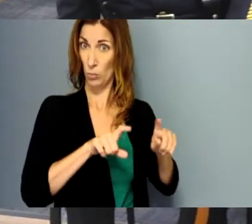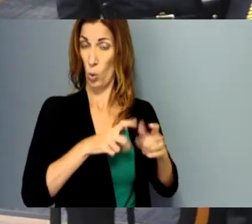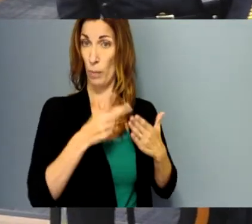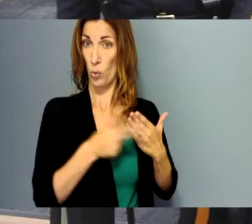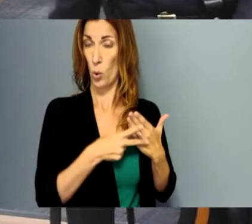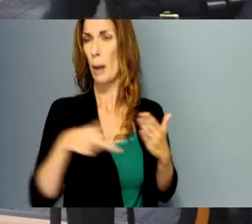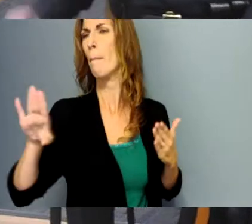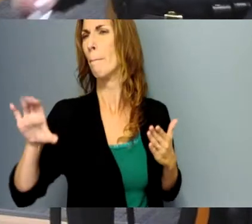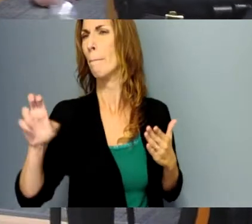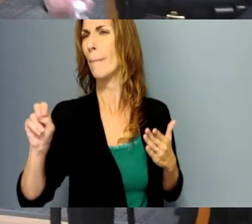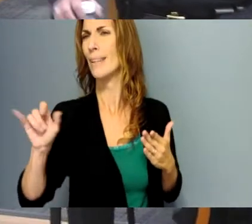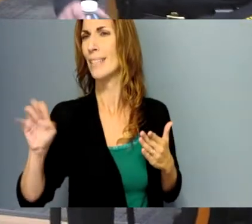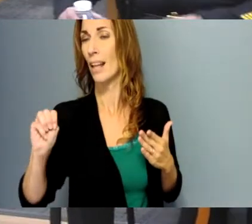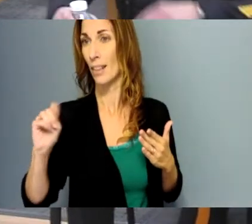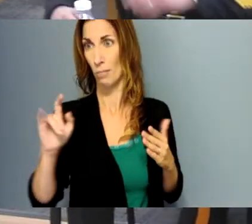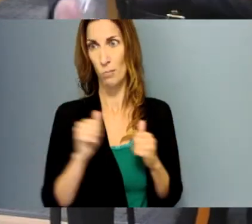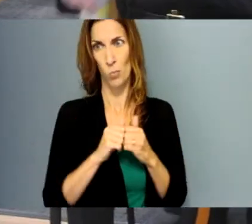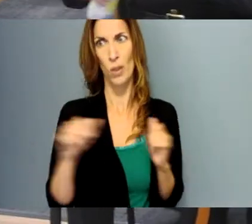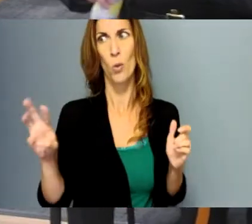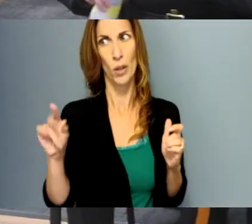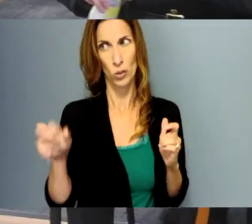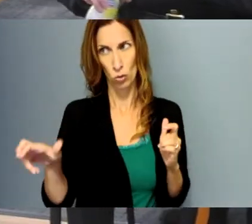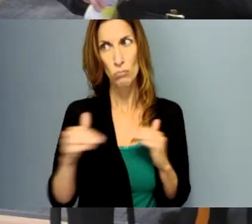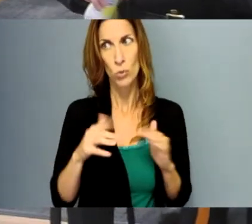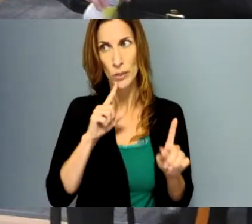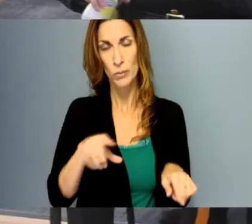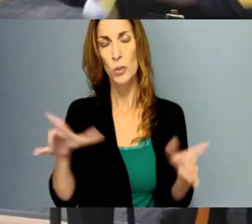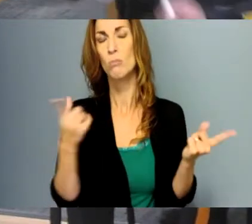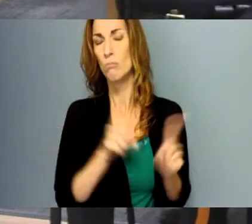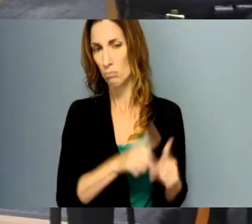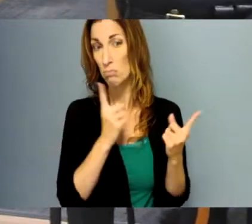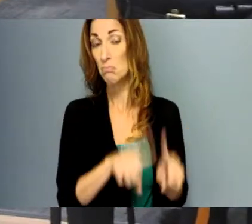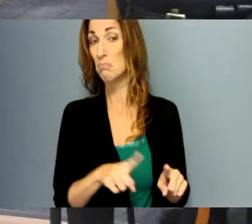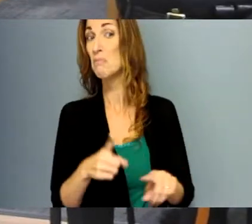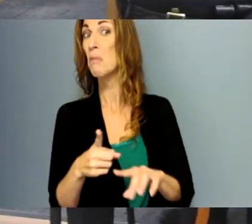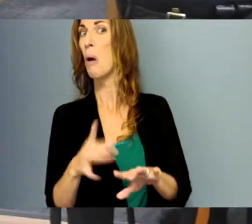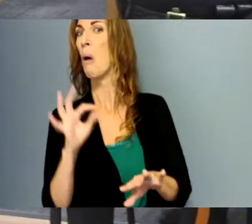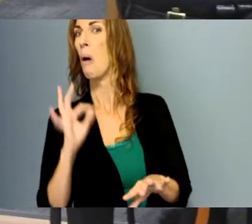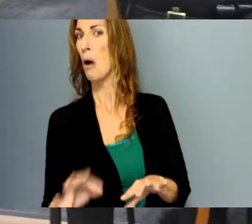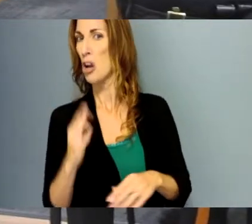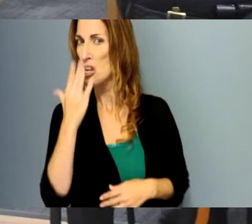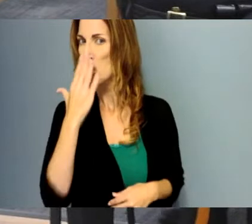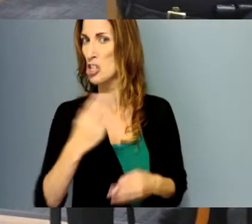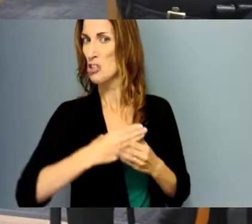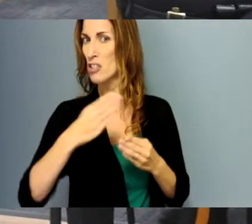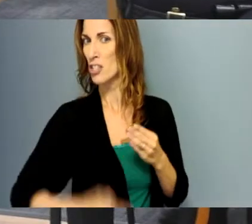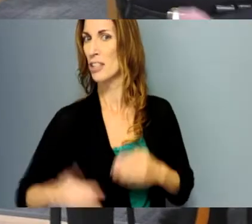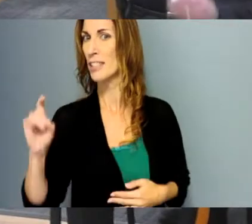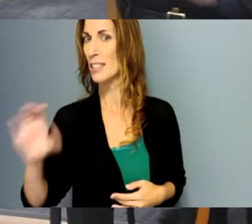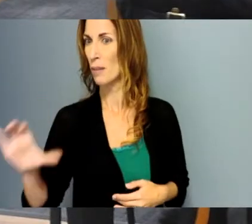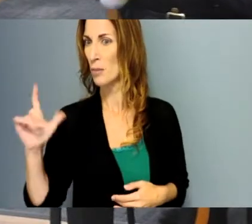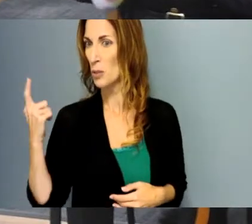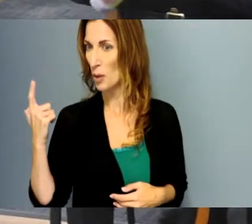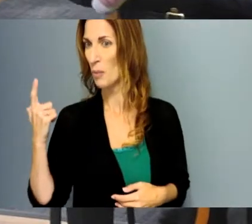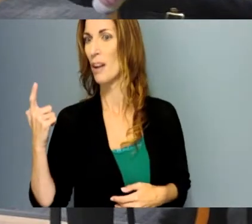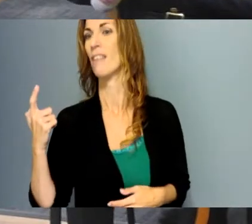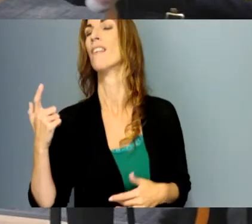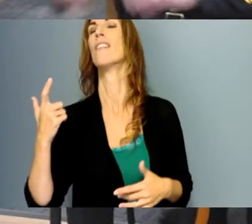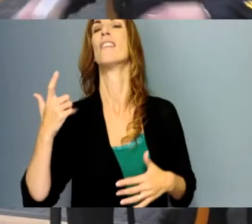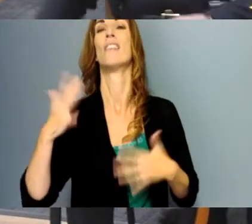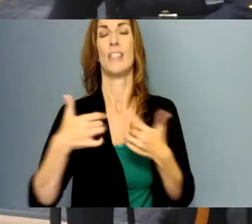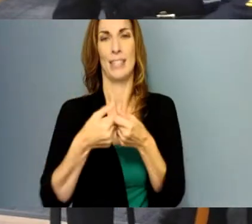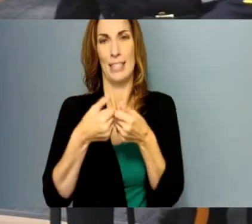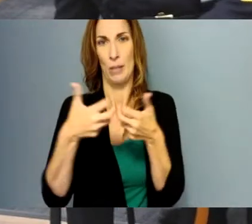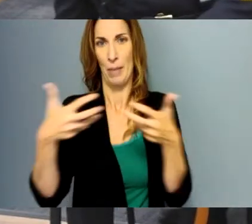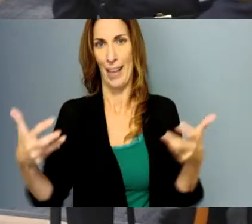with co-responder Walter showed impressive results in December 2021, we expanded our co-responder